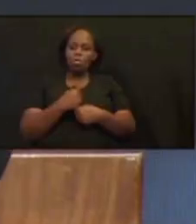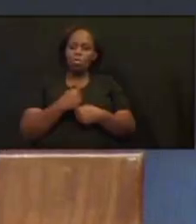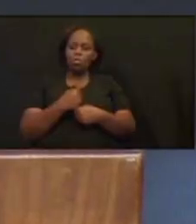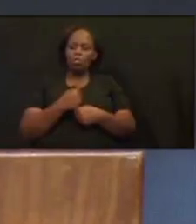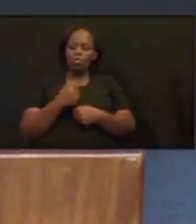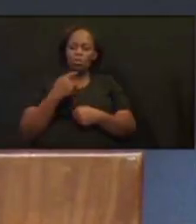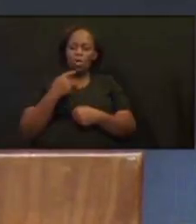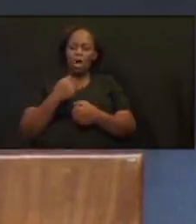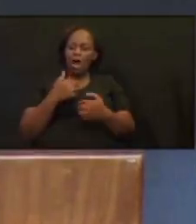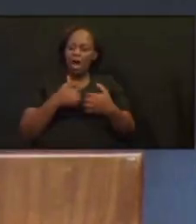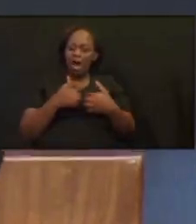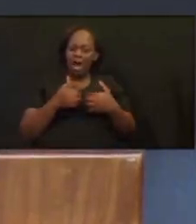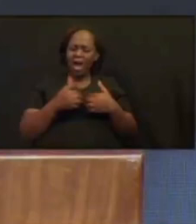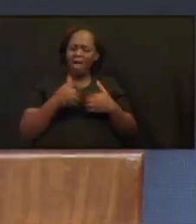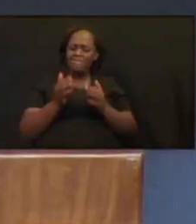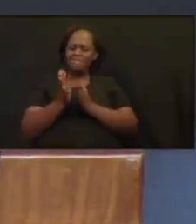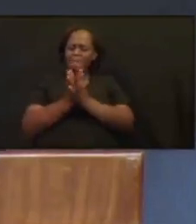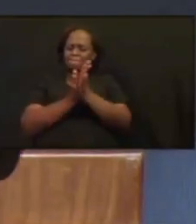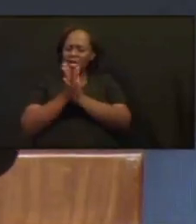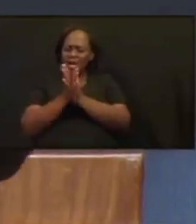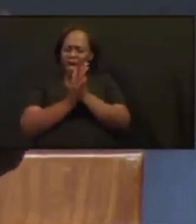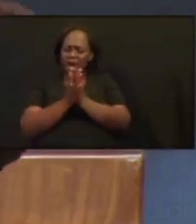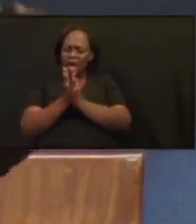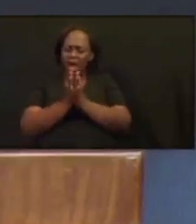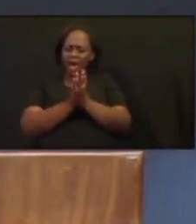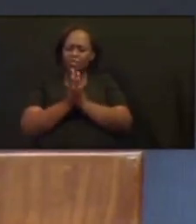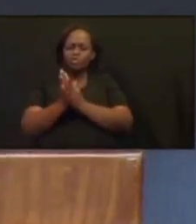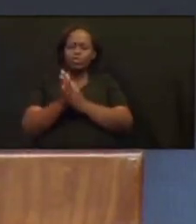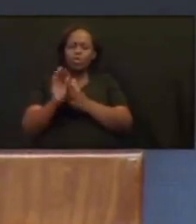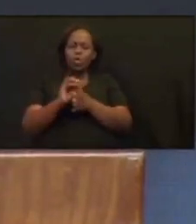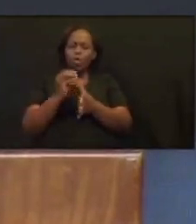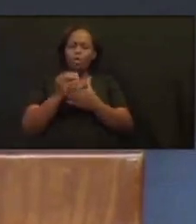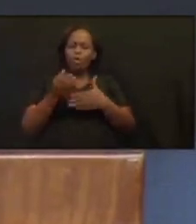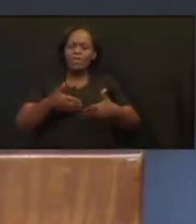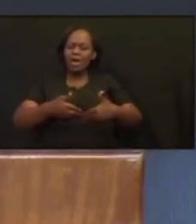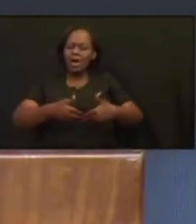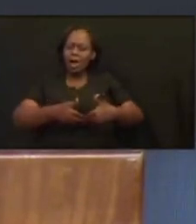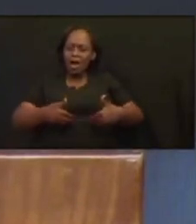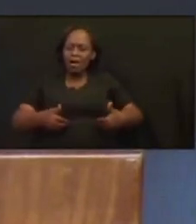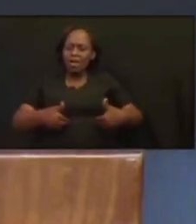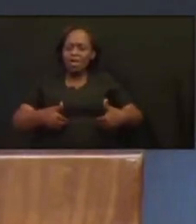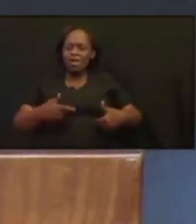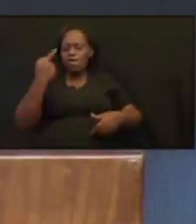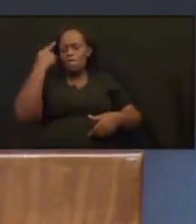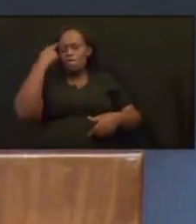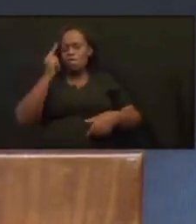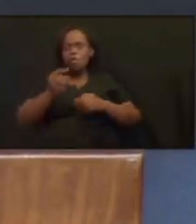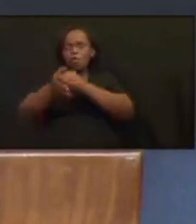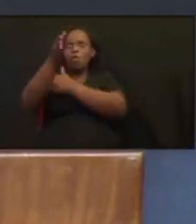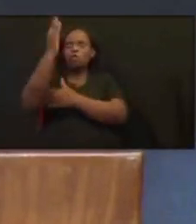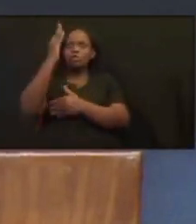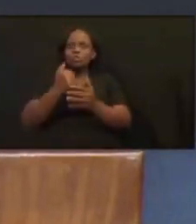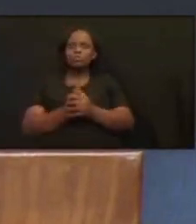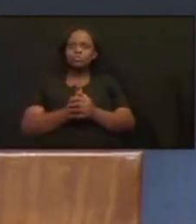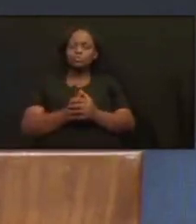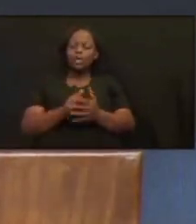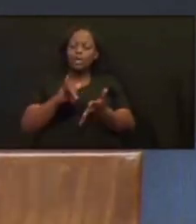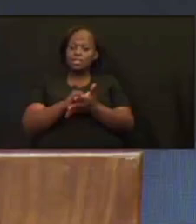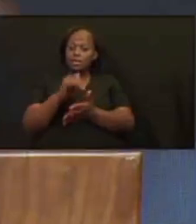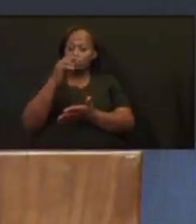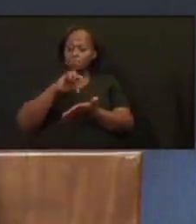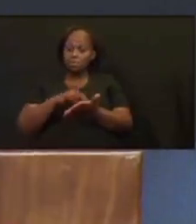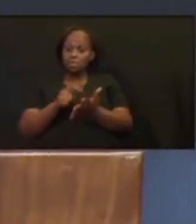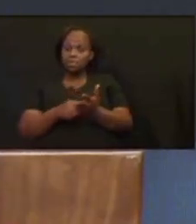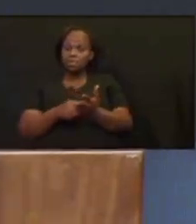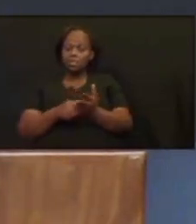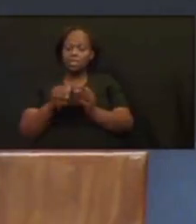a passion and a hunger for spiritual things across a territory. That means if